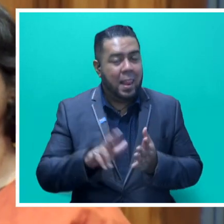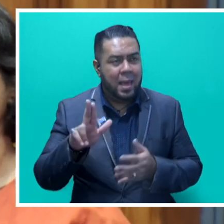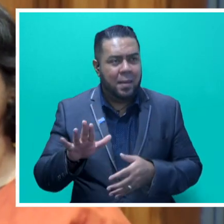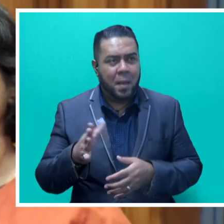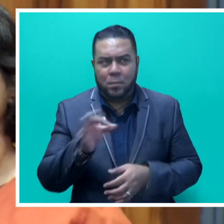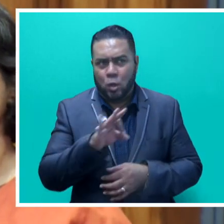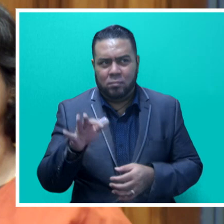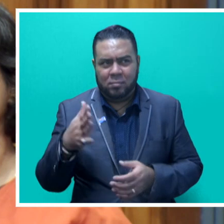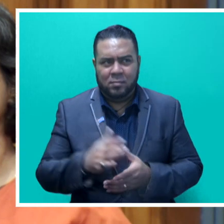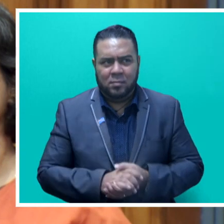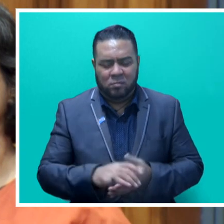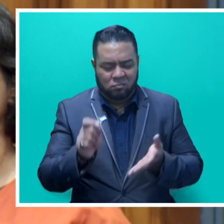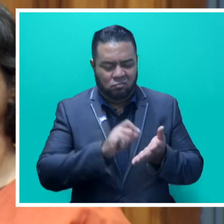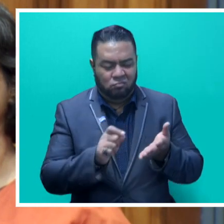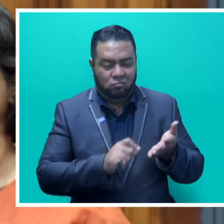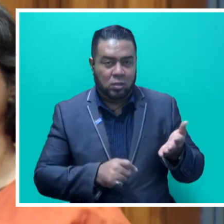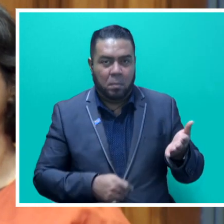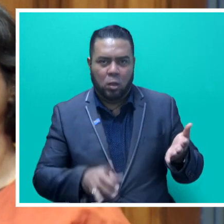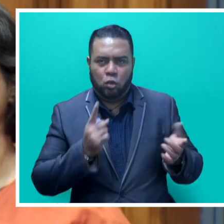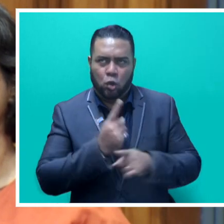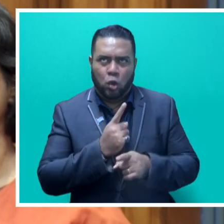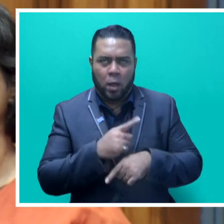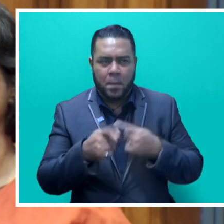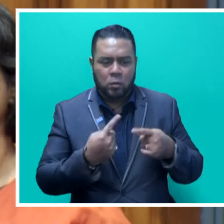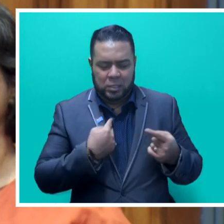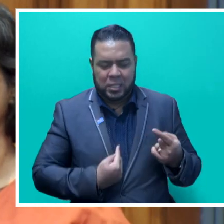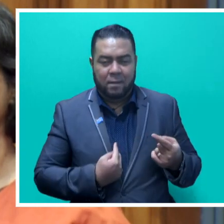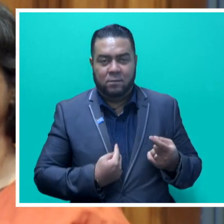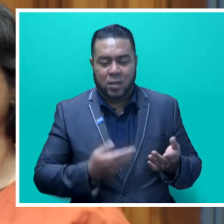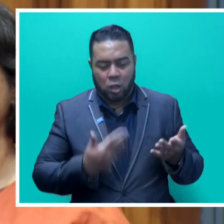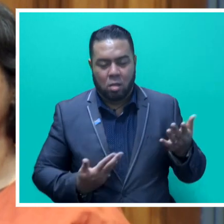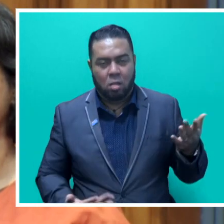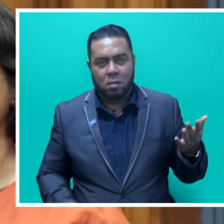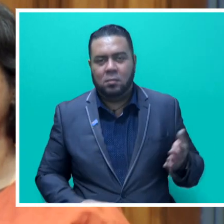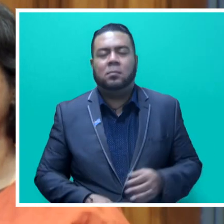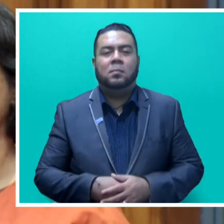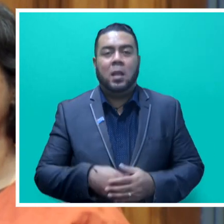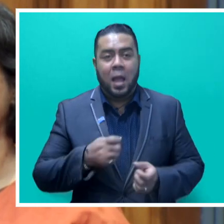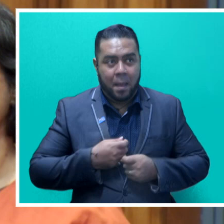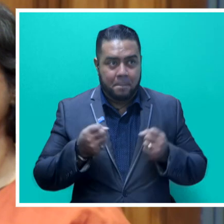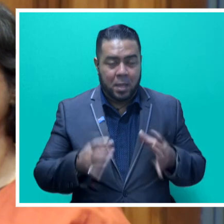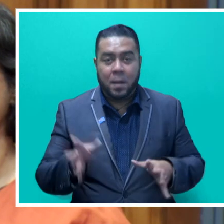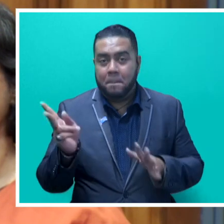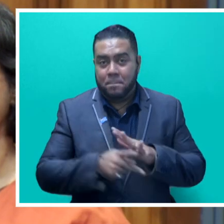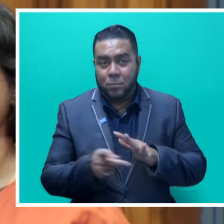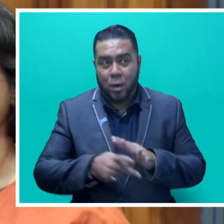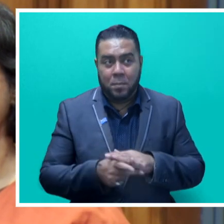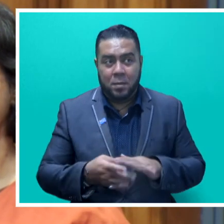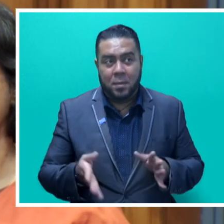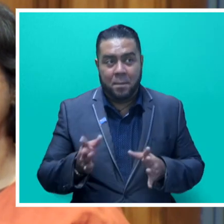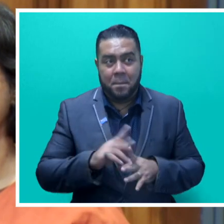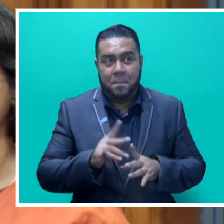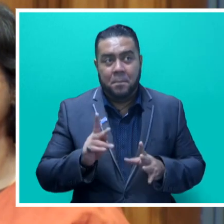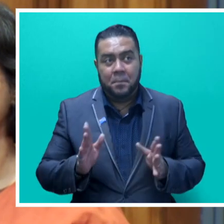not a fan of autobiographical speeches, but will provide the House a short self-introduction. I began primary education following my physician